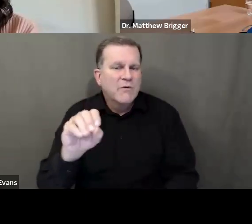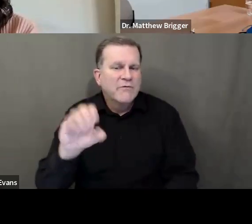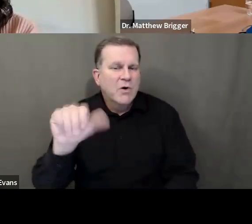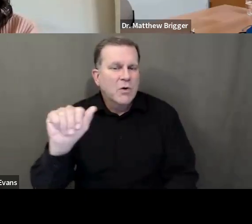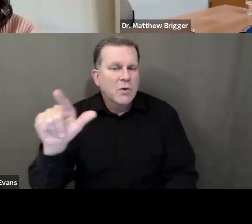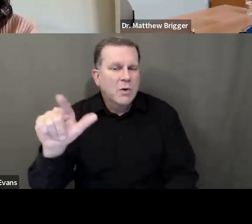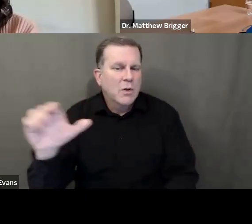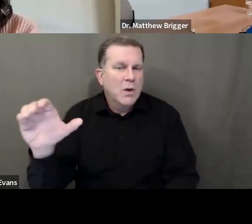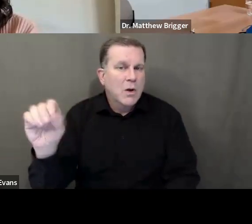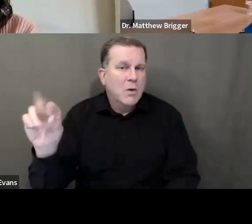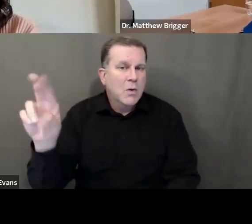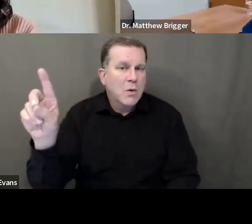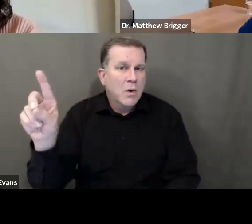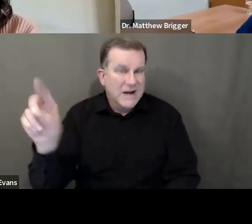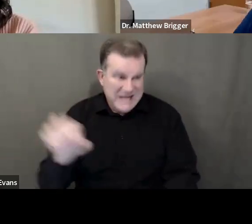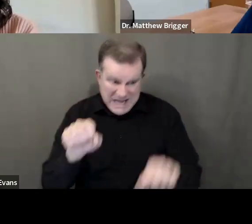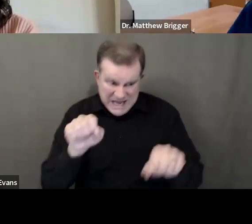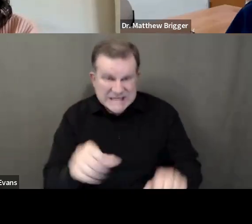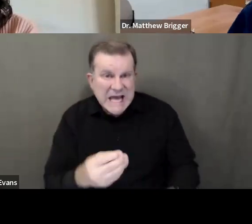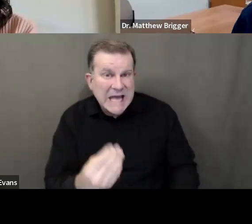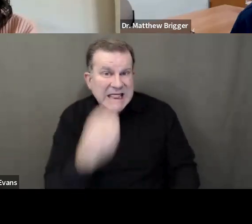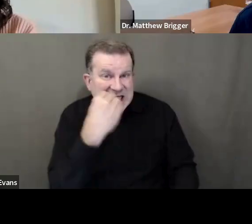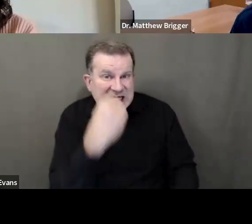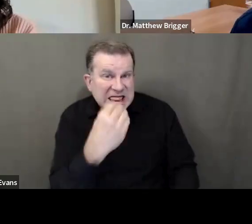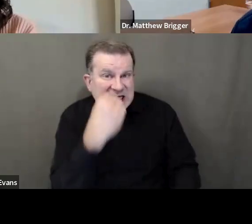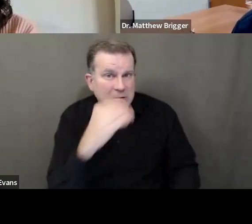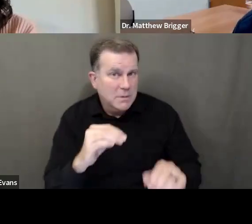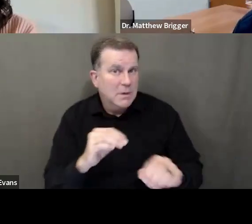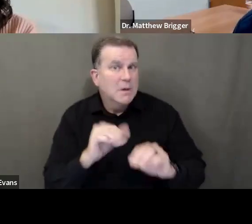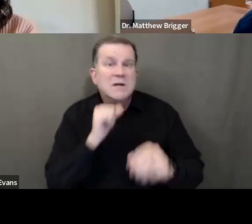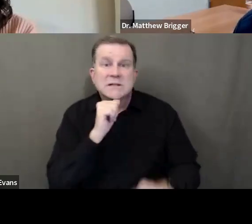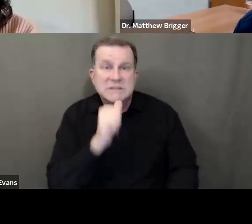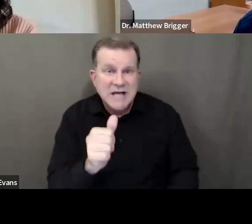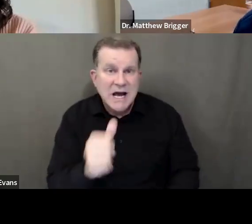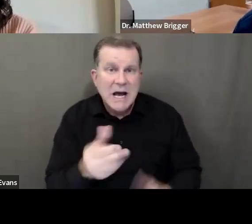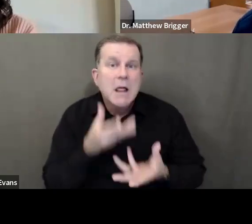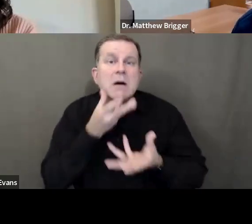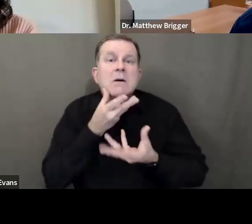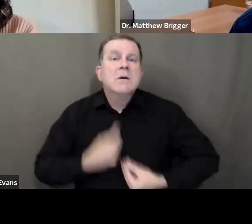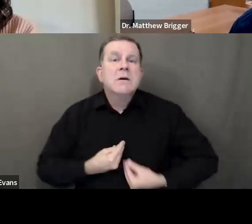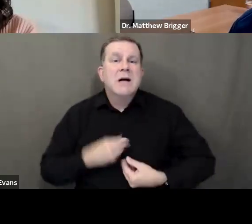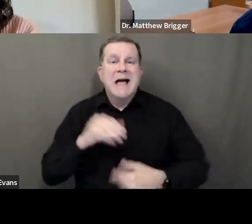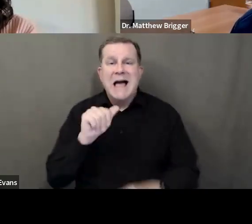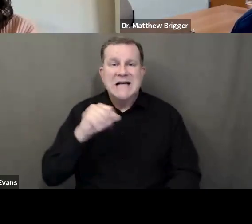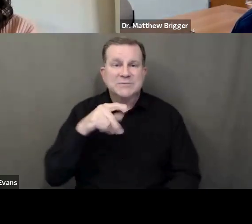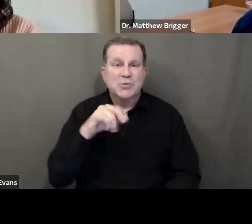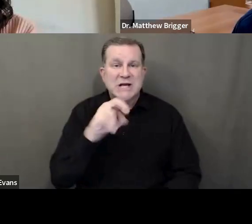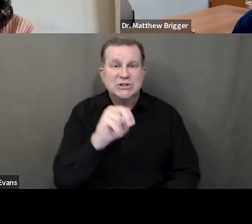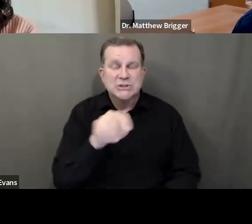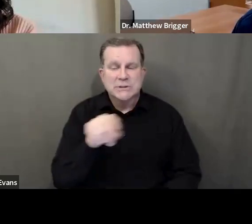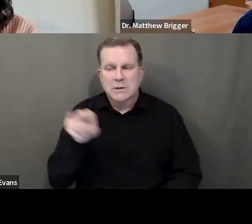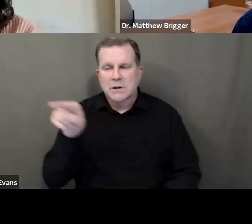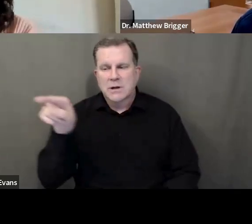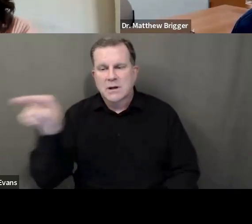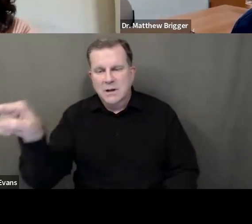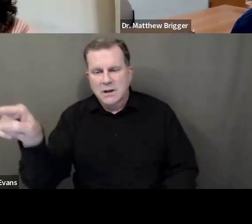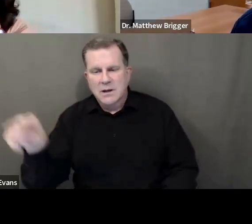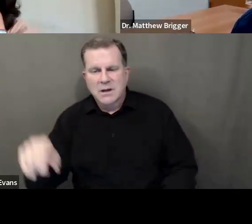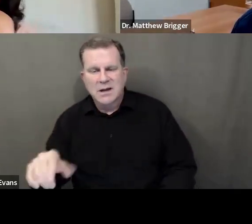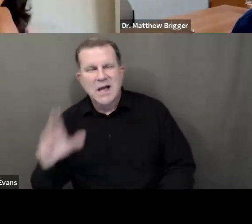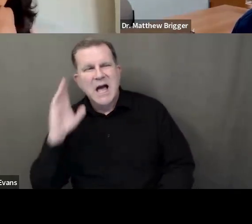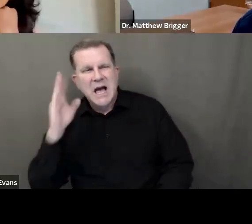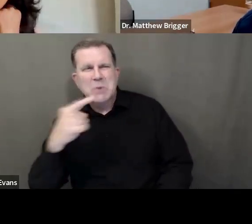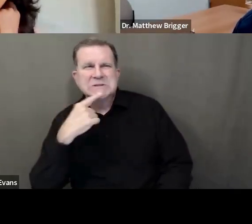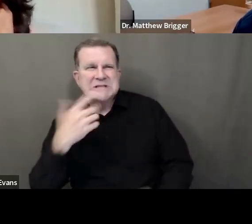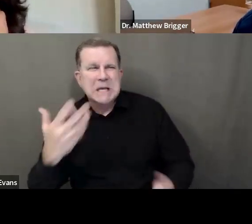orally without aspirating? So I would say to that, potentially, and it totally depends on sort